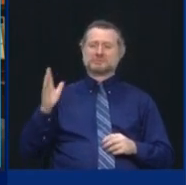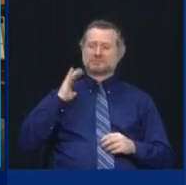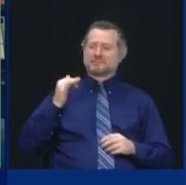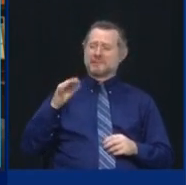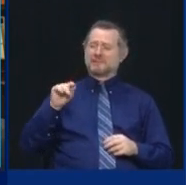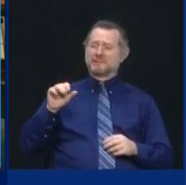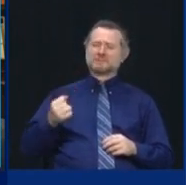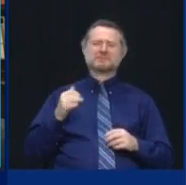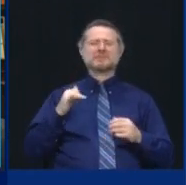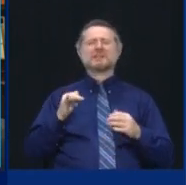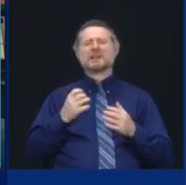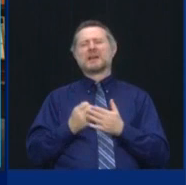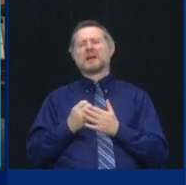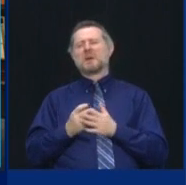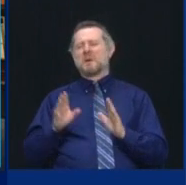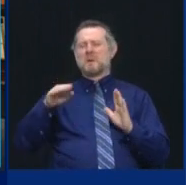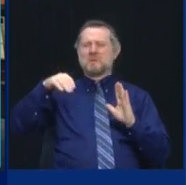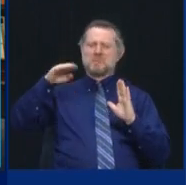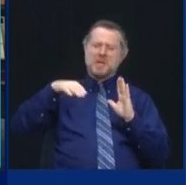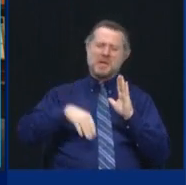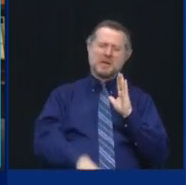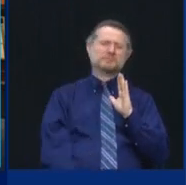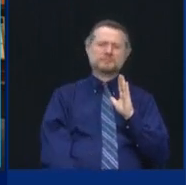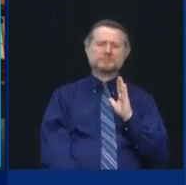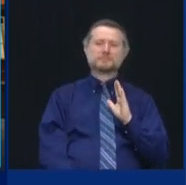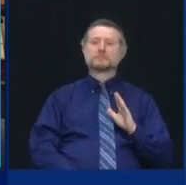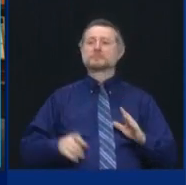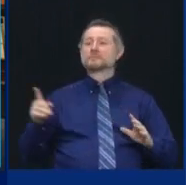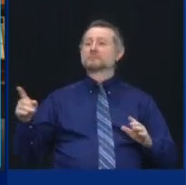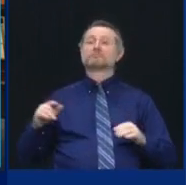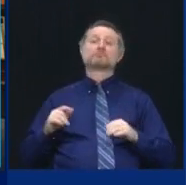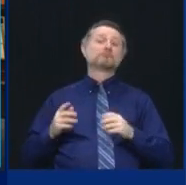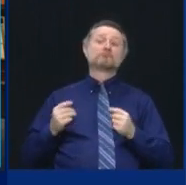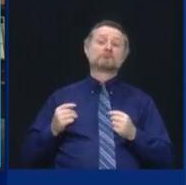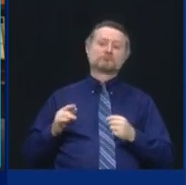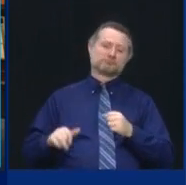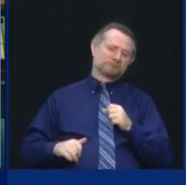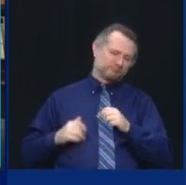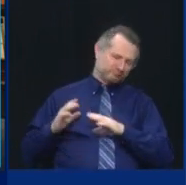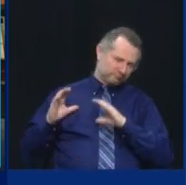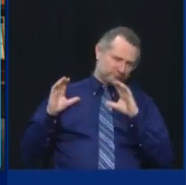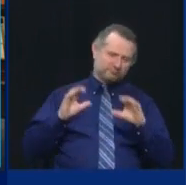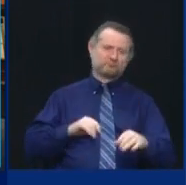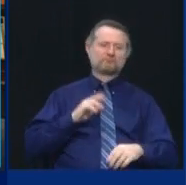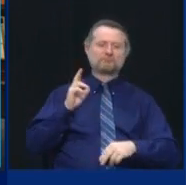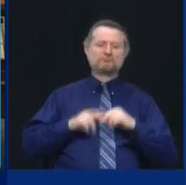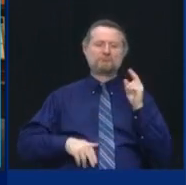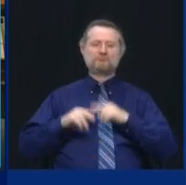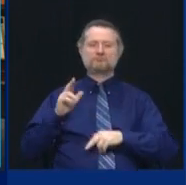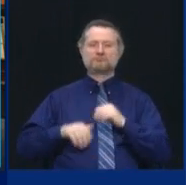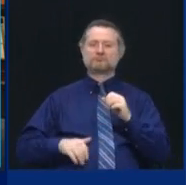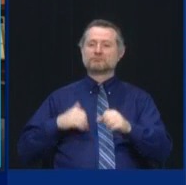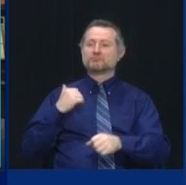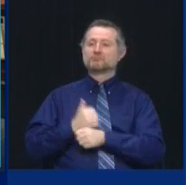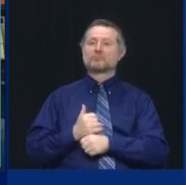Why? Because we were in the middle of the Depression. Why would you build this amazing